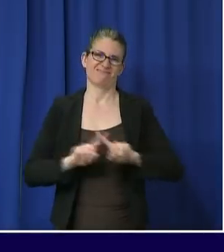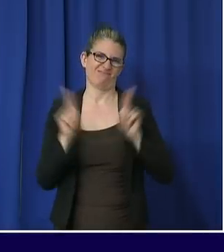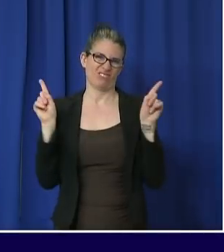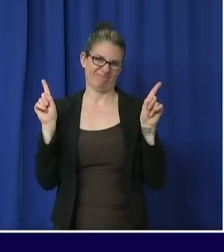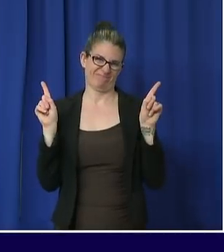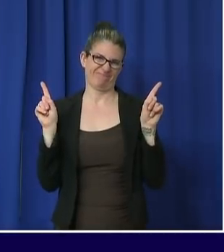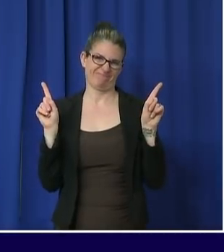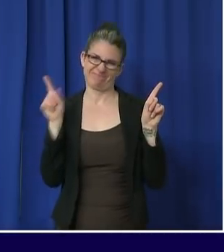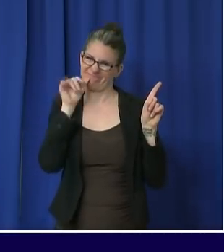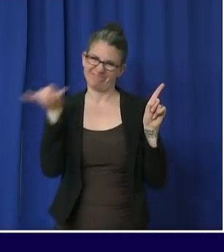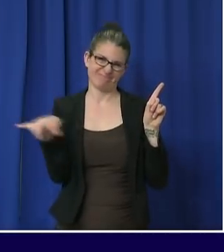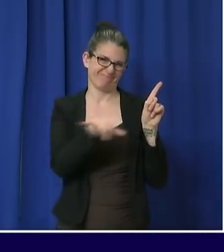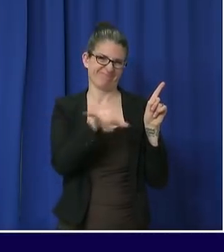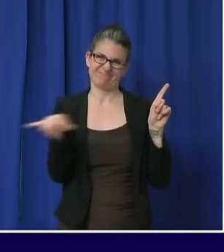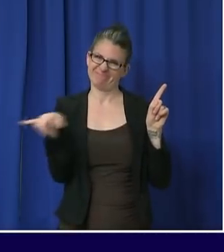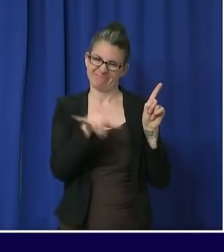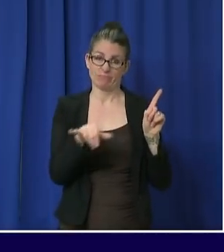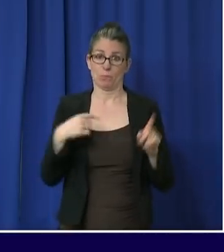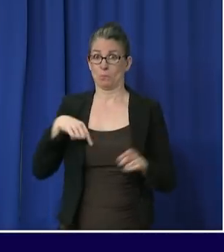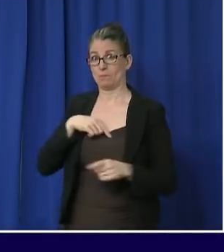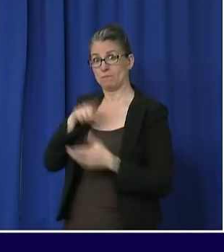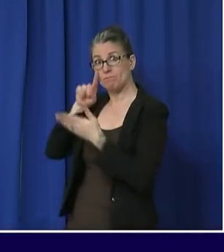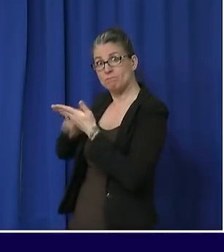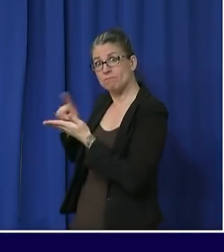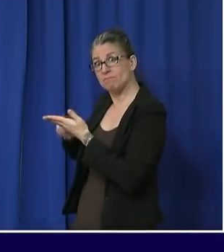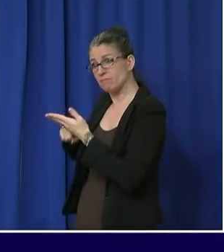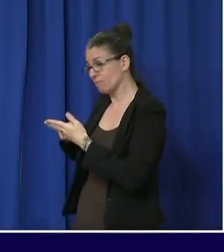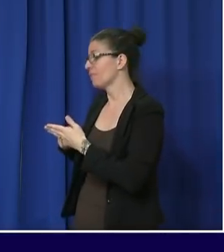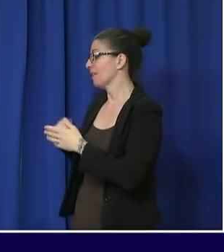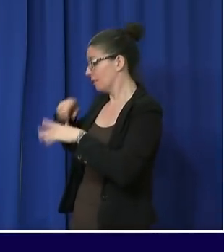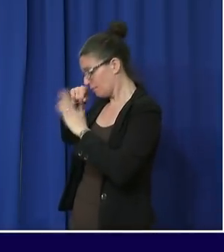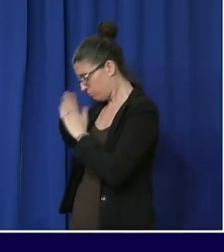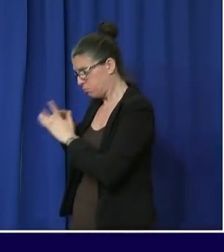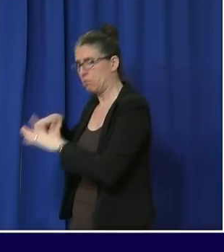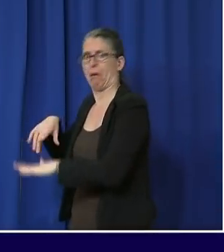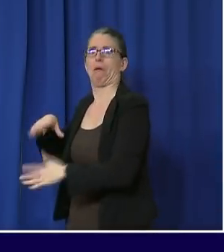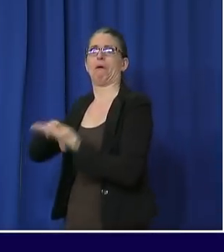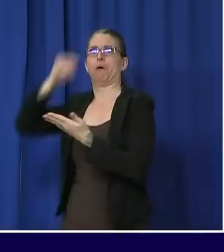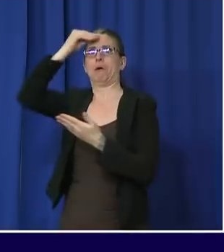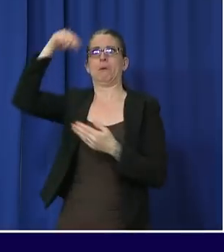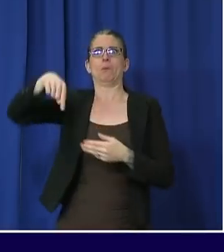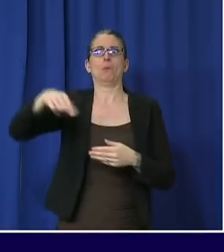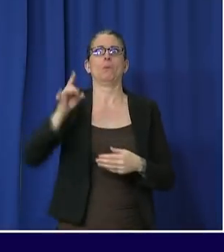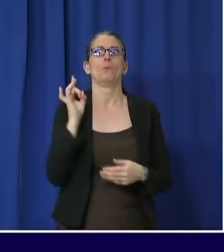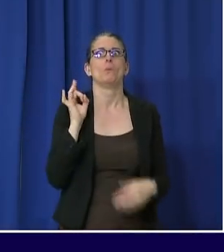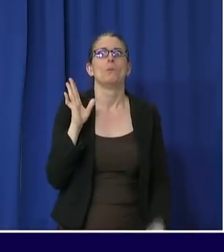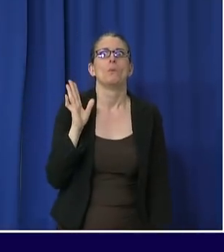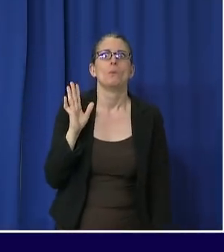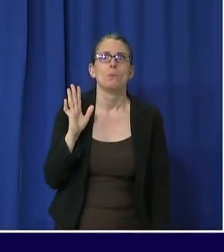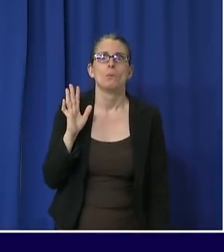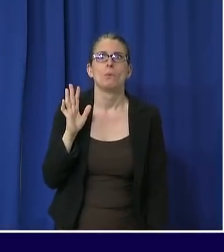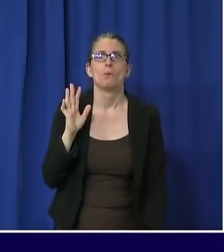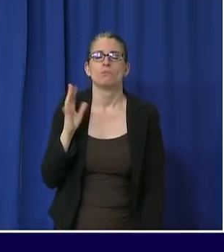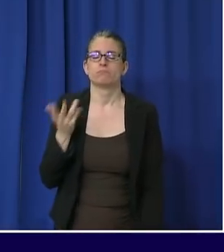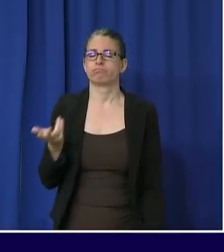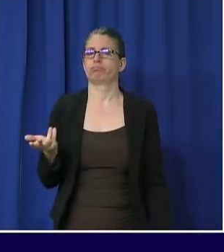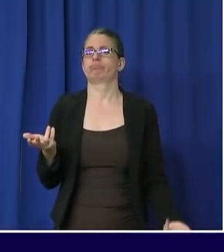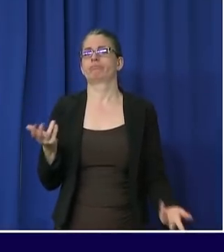disease outbreaks, even a day or two really makes a big difference. I'd like to close on the note